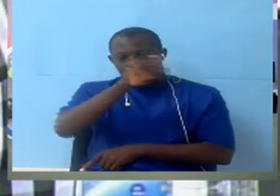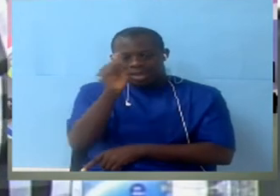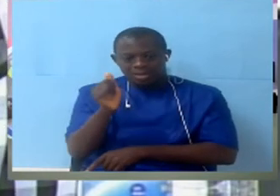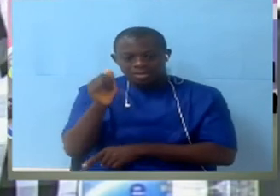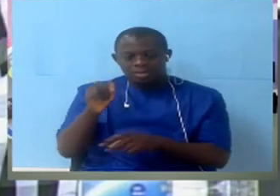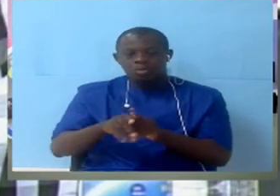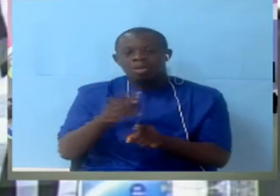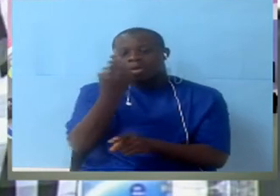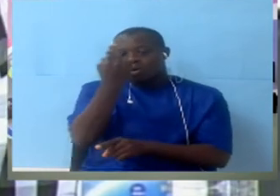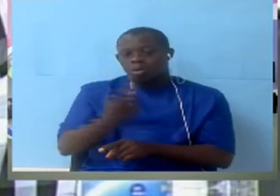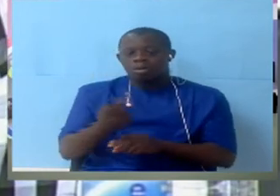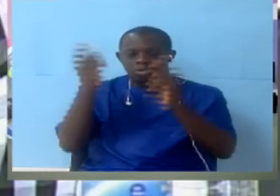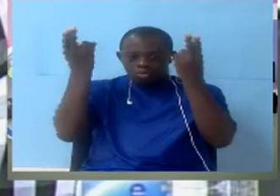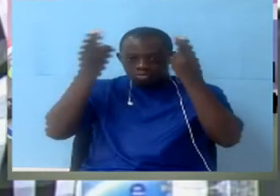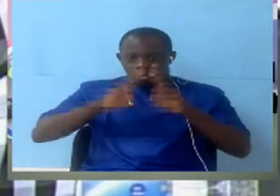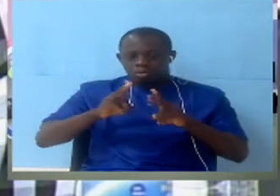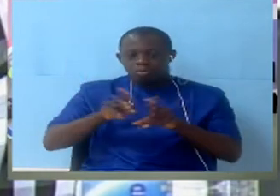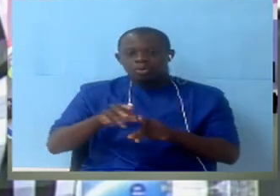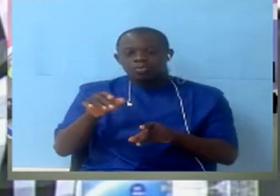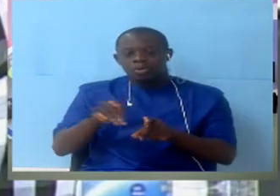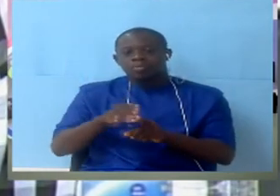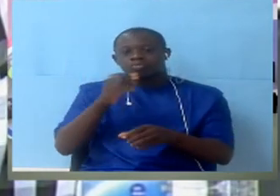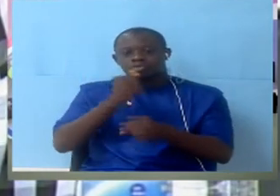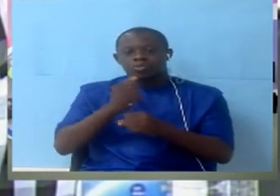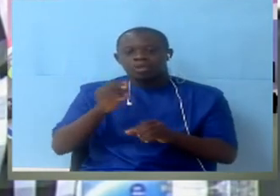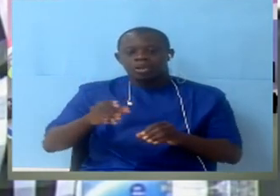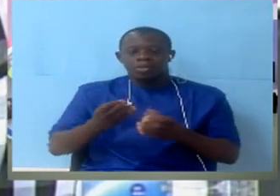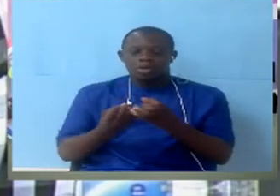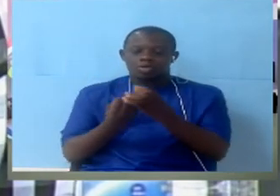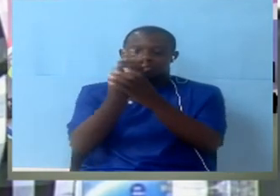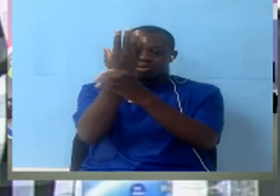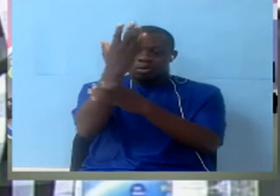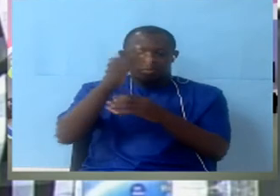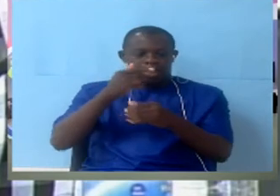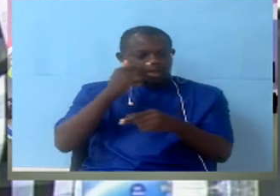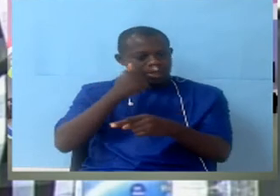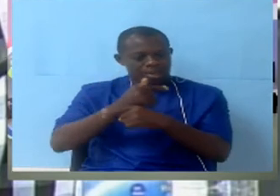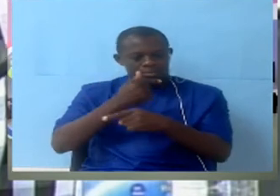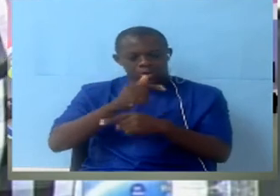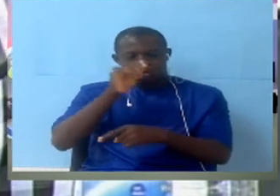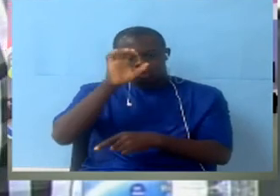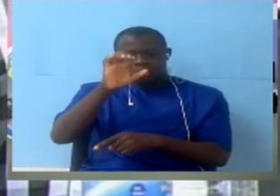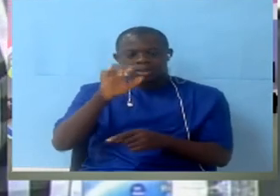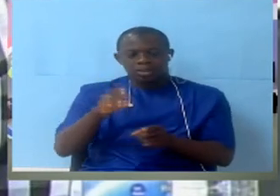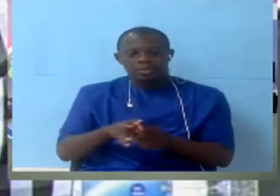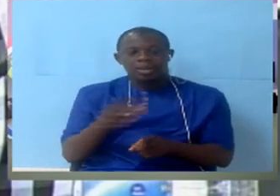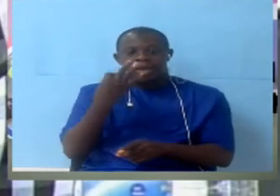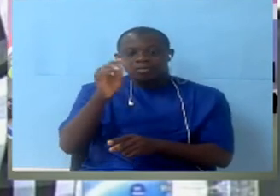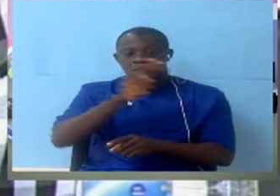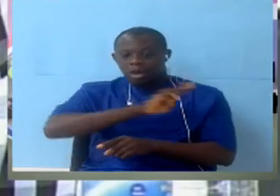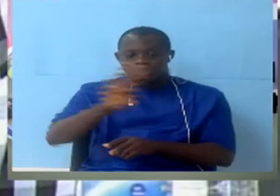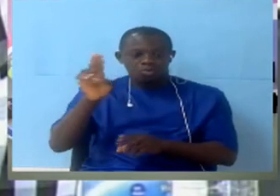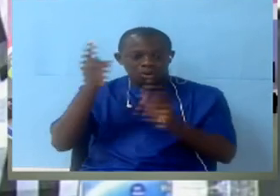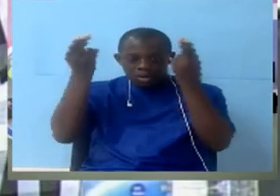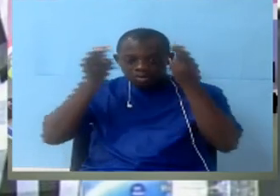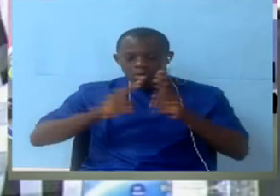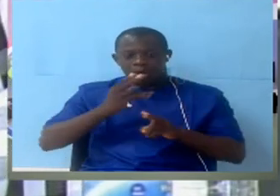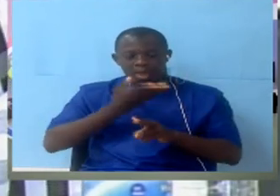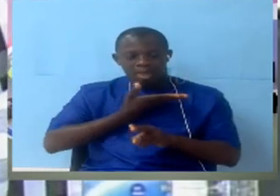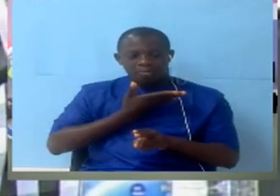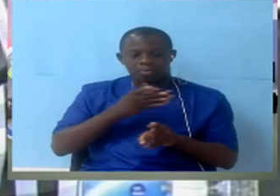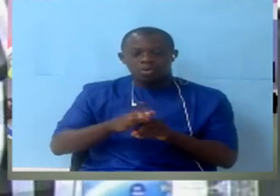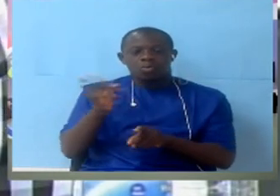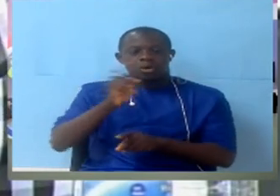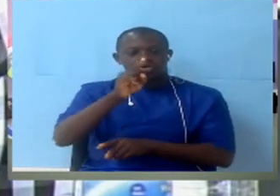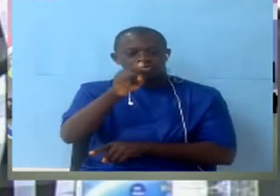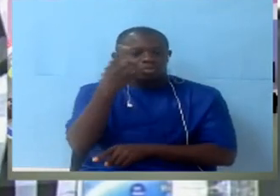country. And it is only that law which can take us ahead and develop the country. If there is no